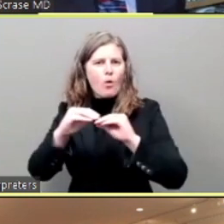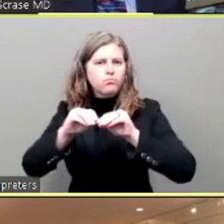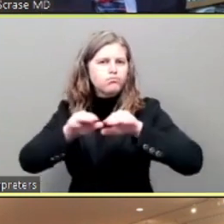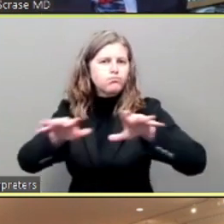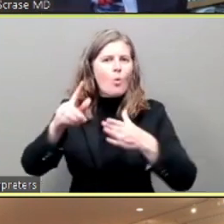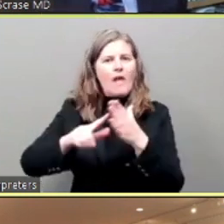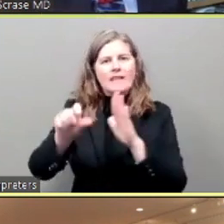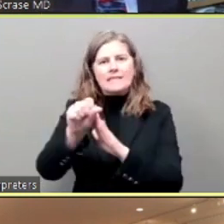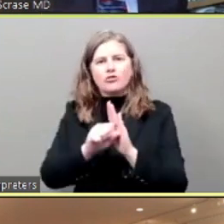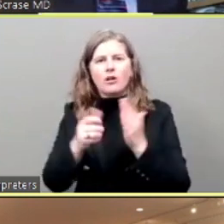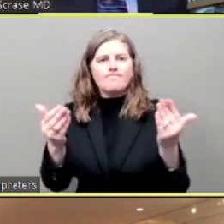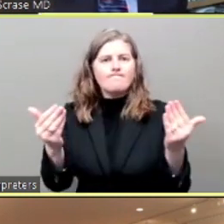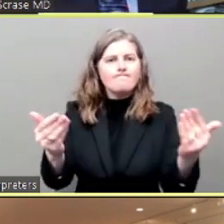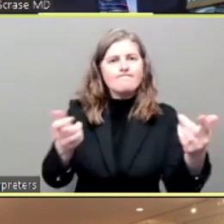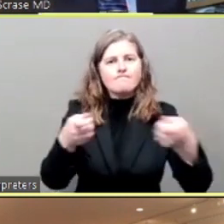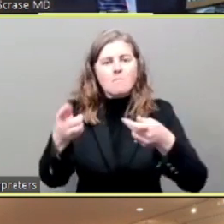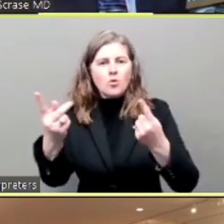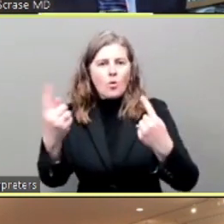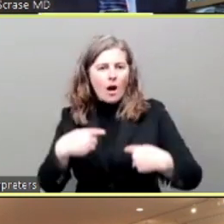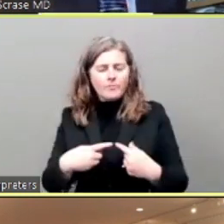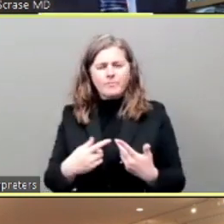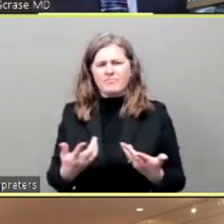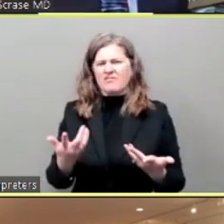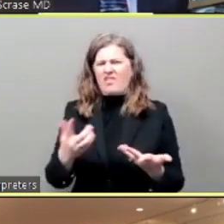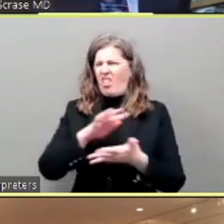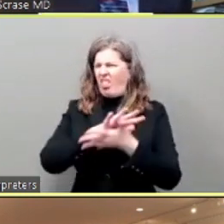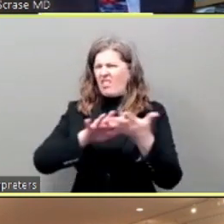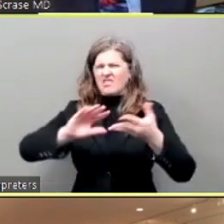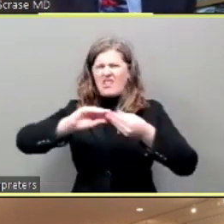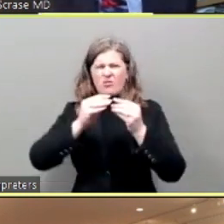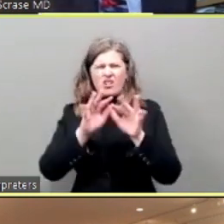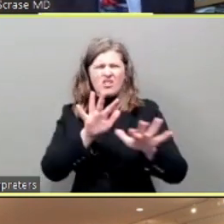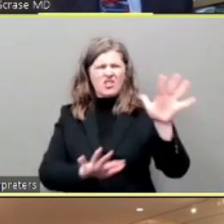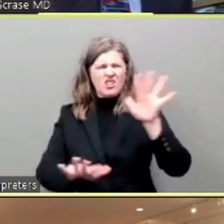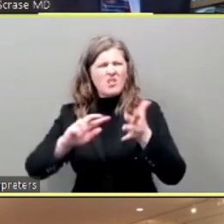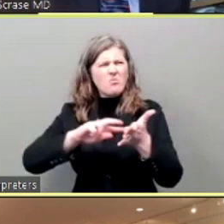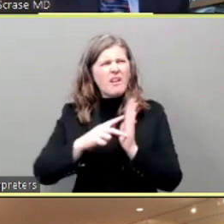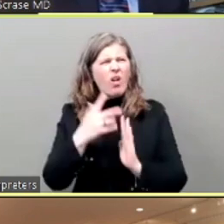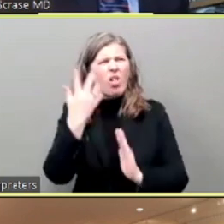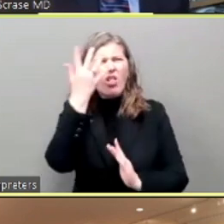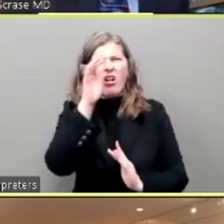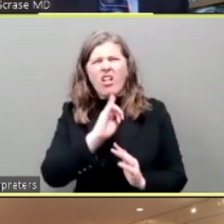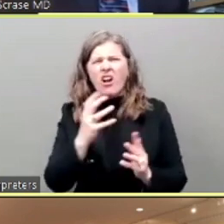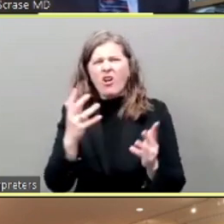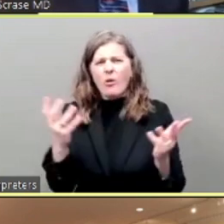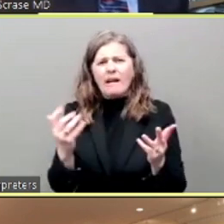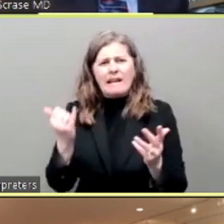doing to get us there. So what does this all mean? What would this look like if